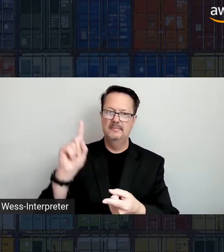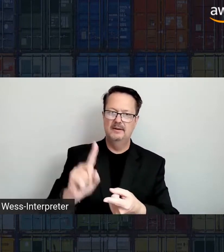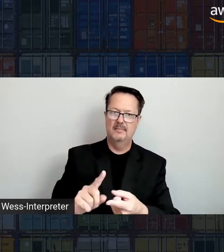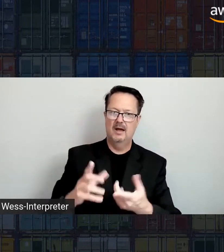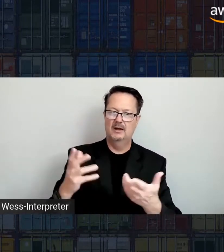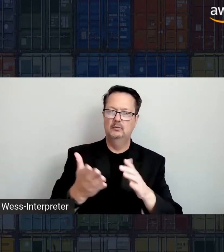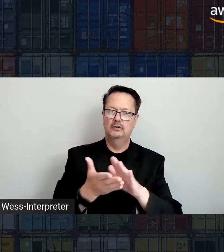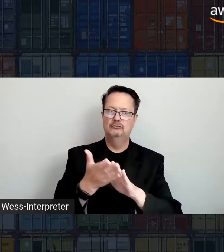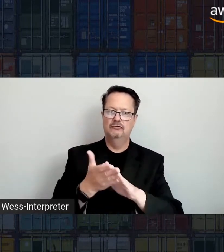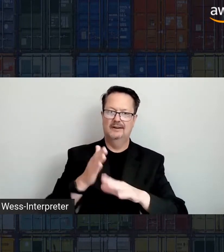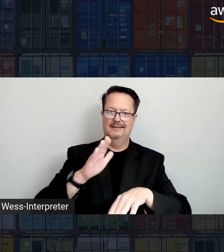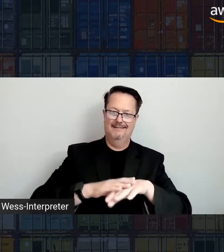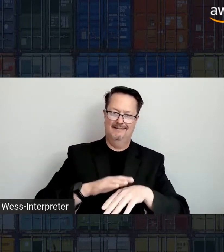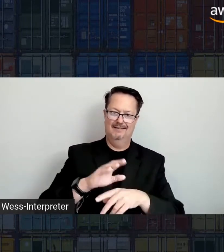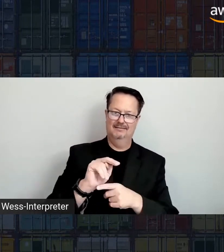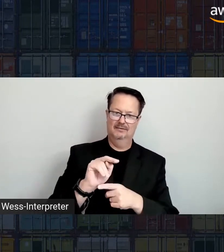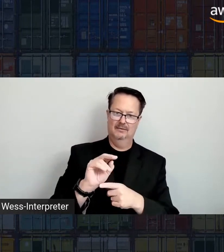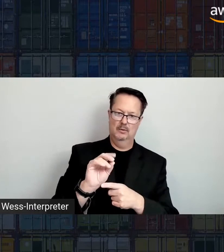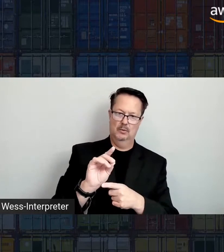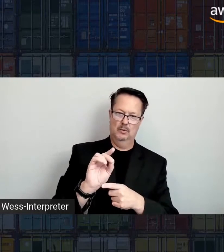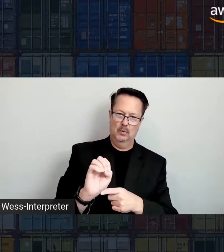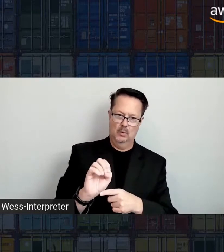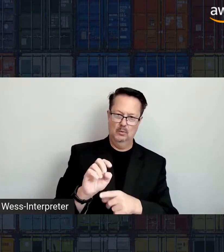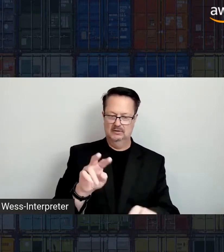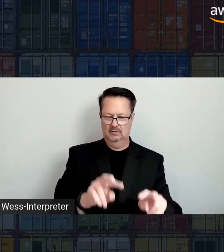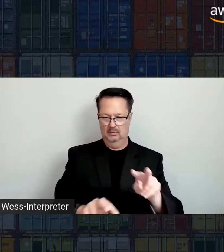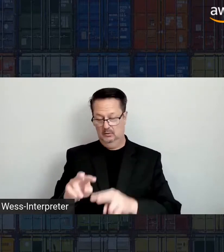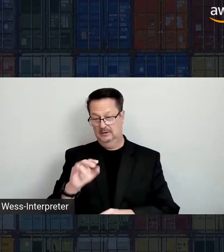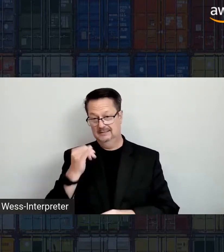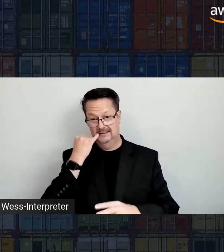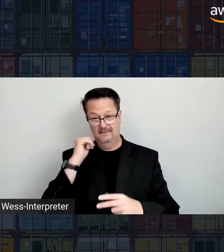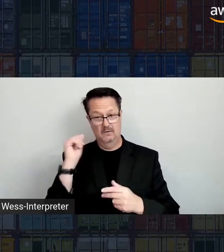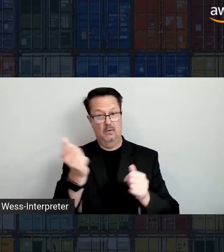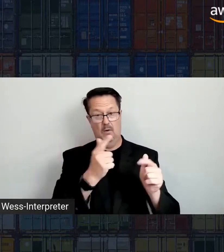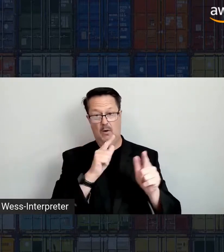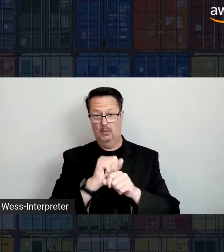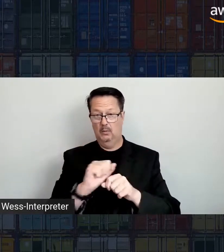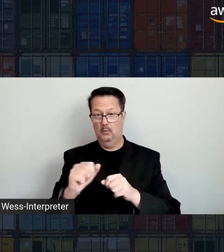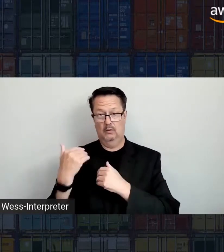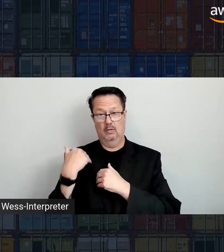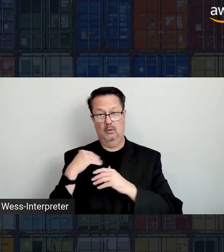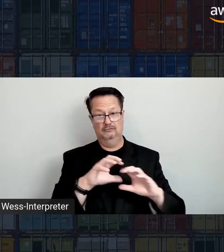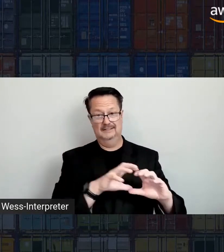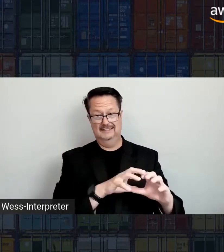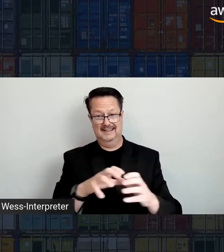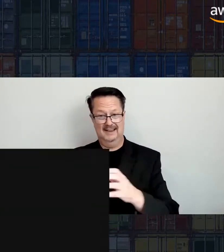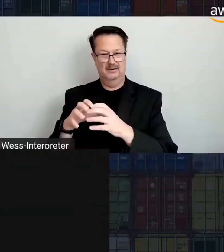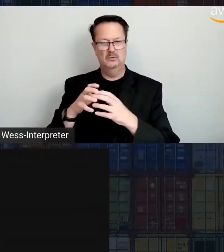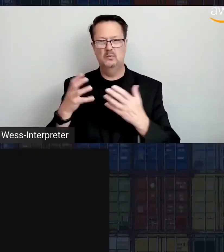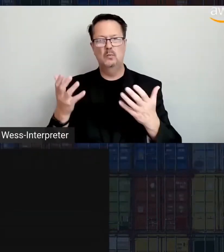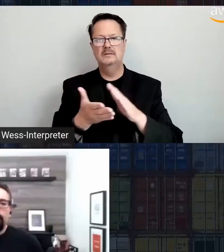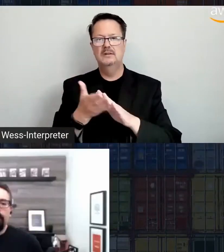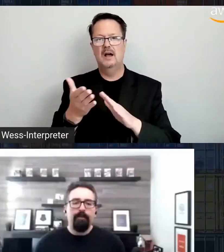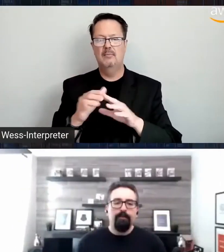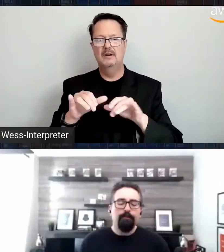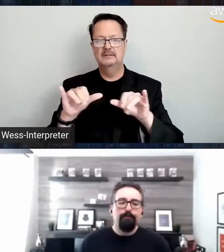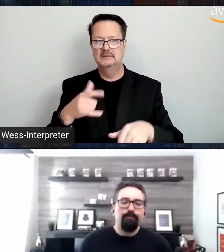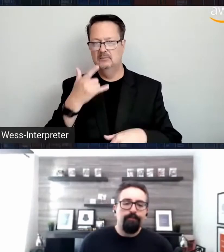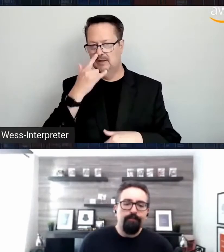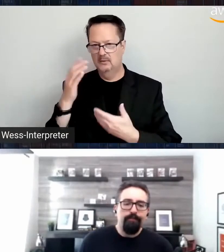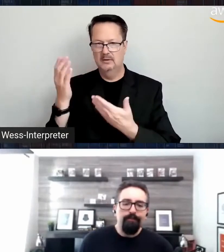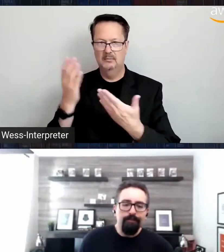on the nodes, and really looks at, if all the workloads are containers, what does an operating system look like for that? So we're going to bring in Curtis and